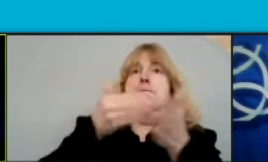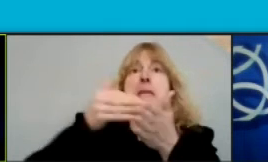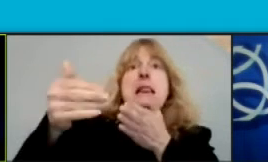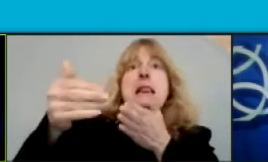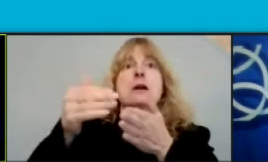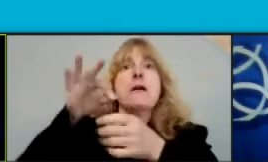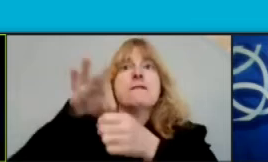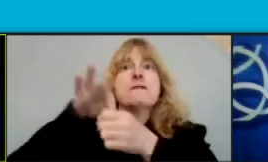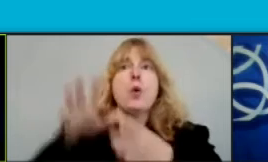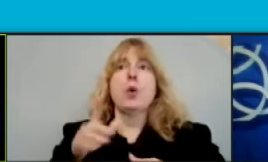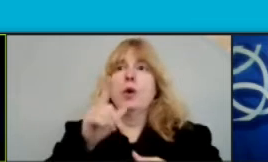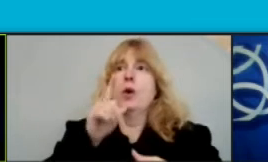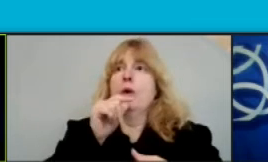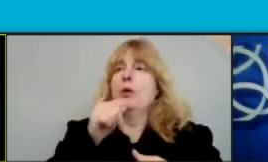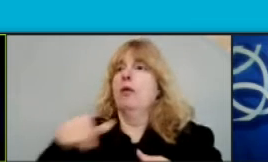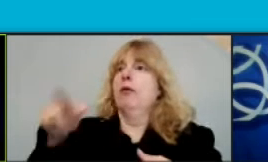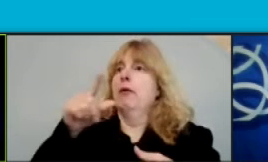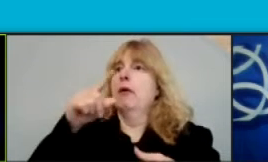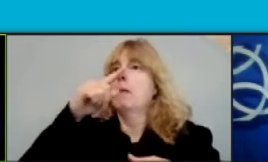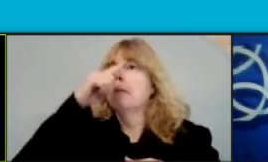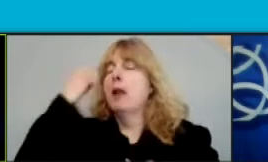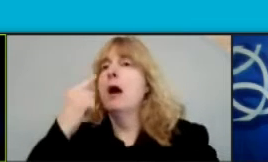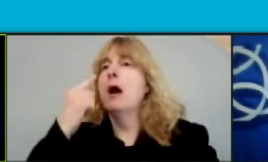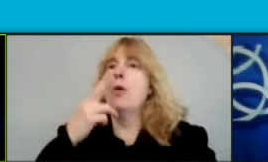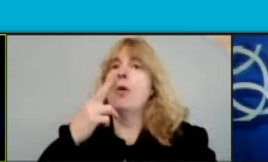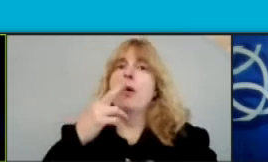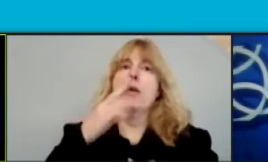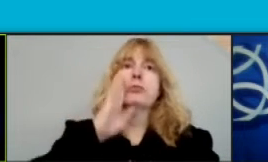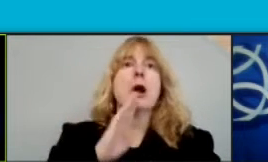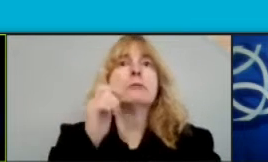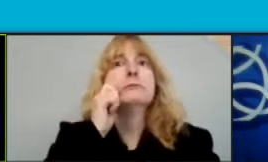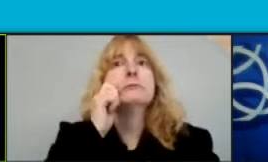Black and Brown voters. And so